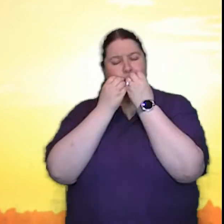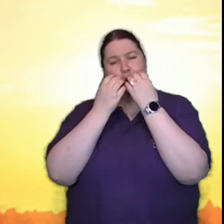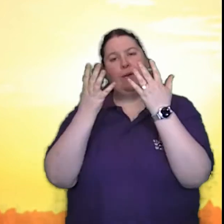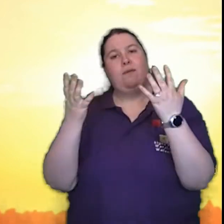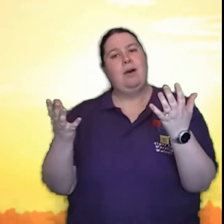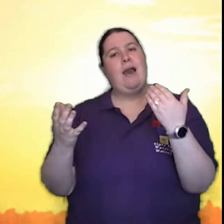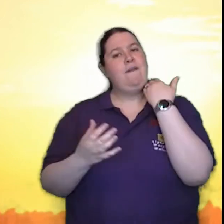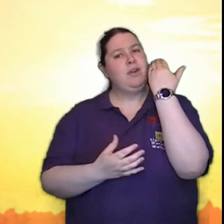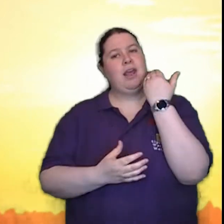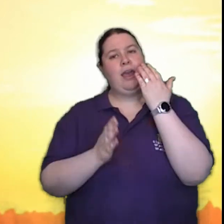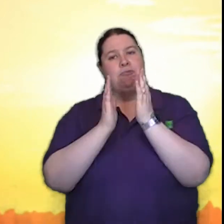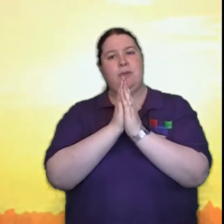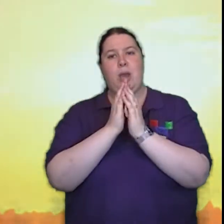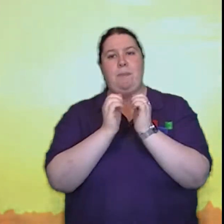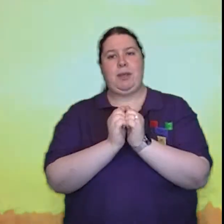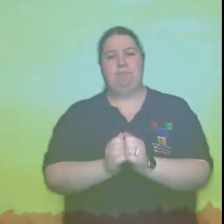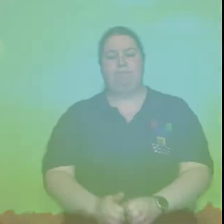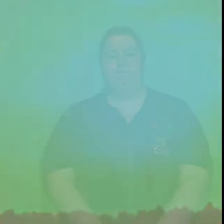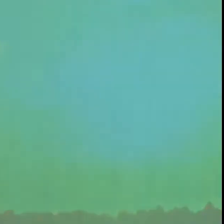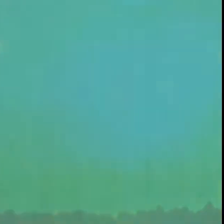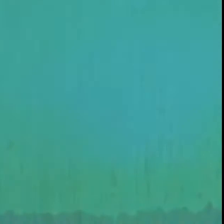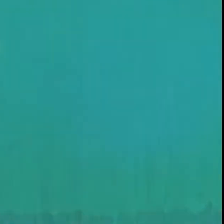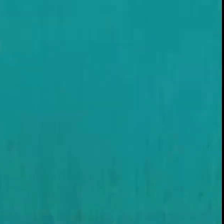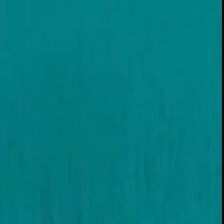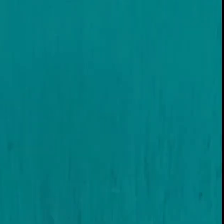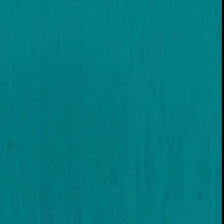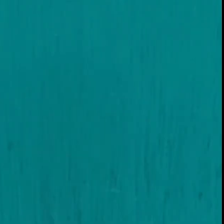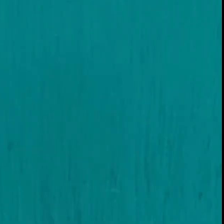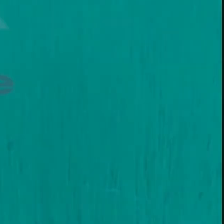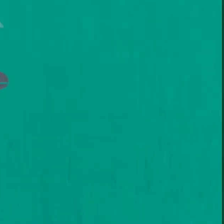beautiful every day. Amen.